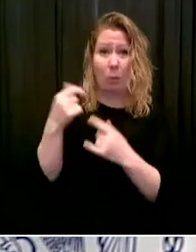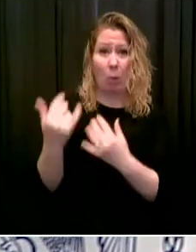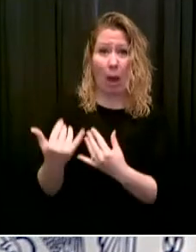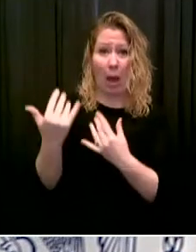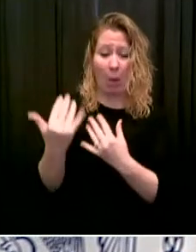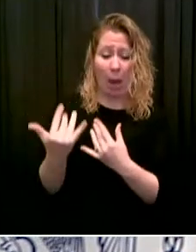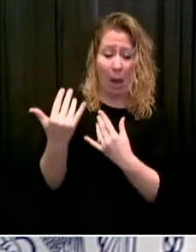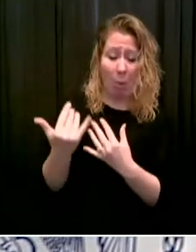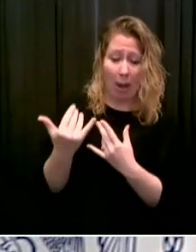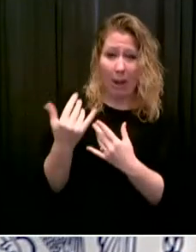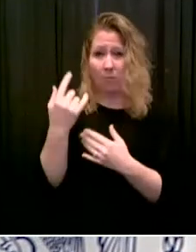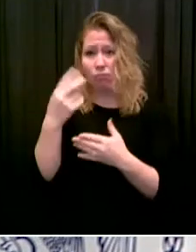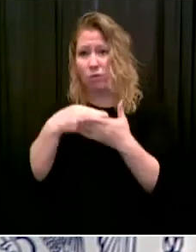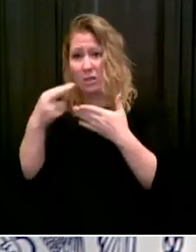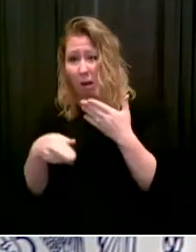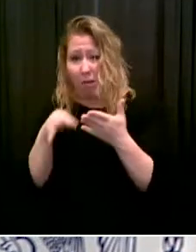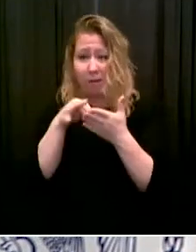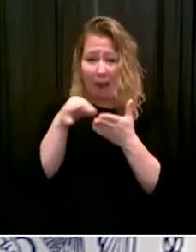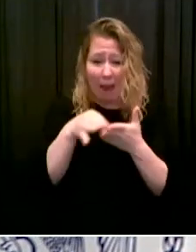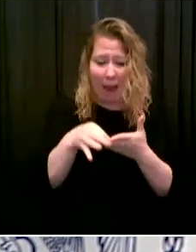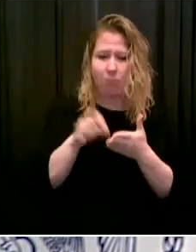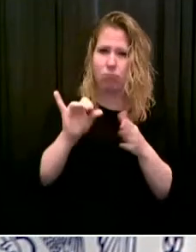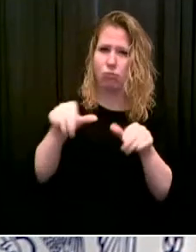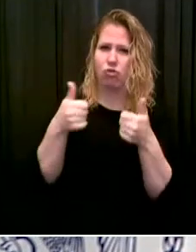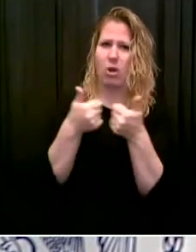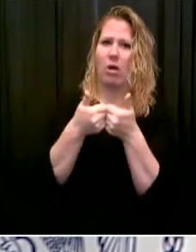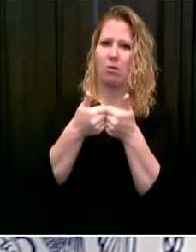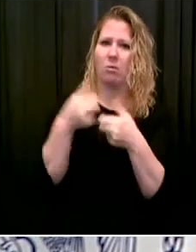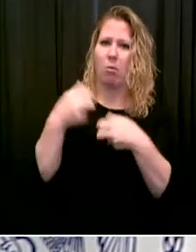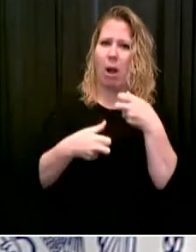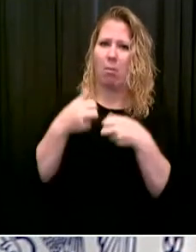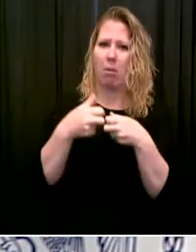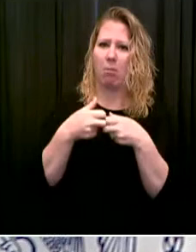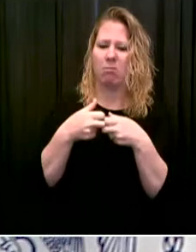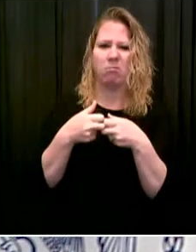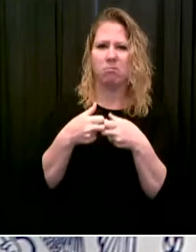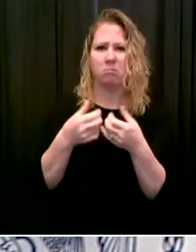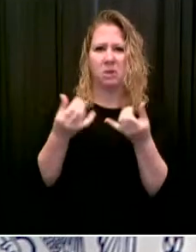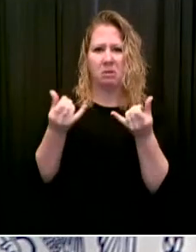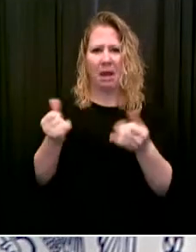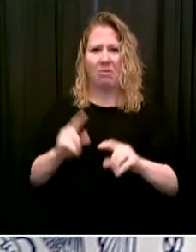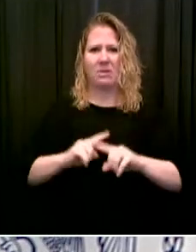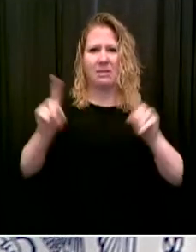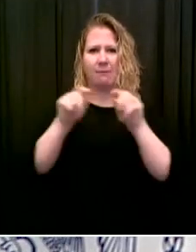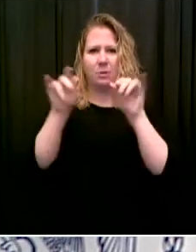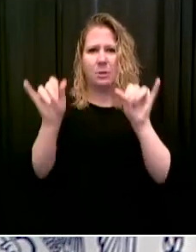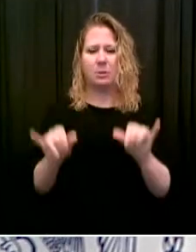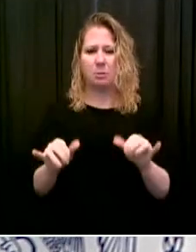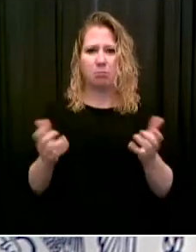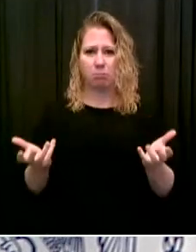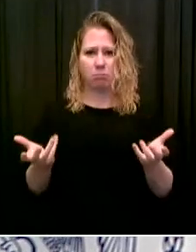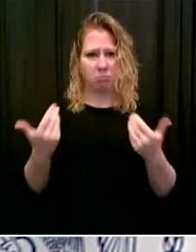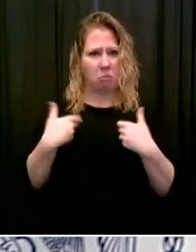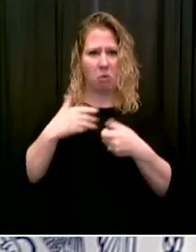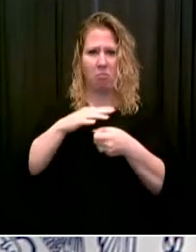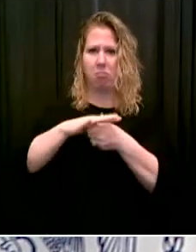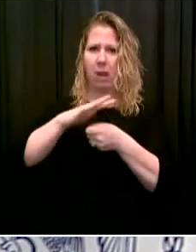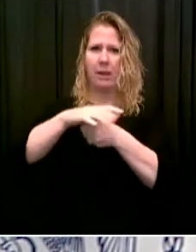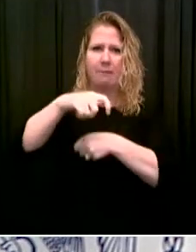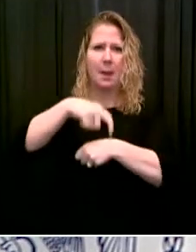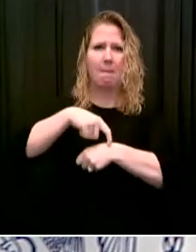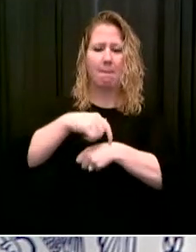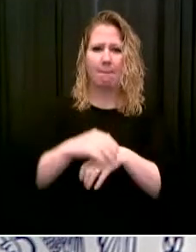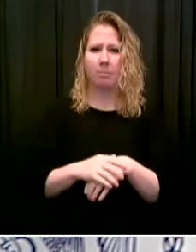now, and there's time. I don't find this particularly problematic at all. I think what we're seeing is a